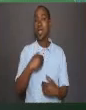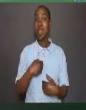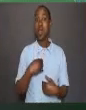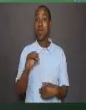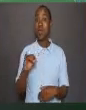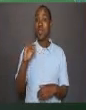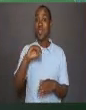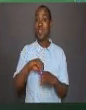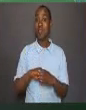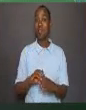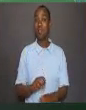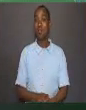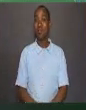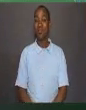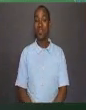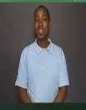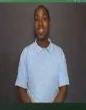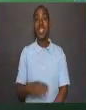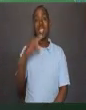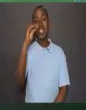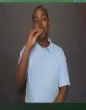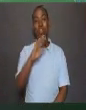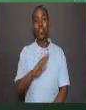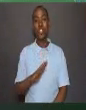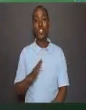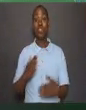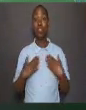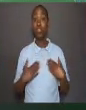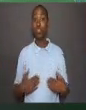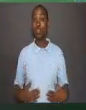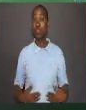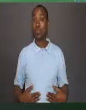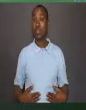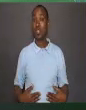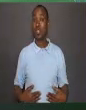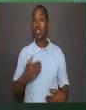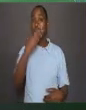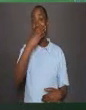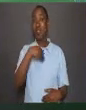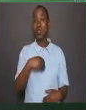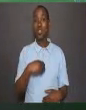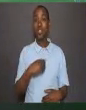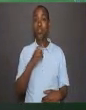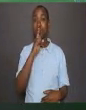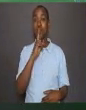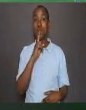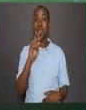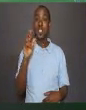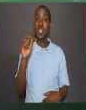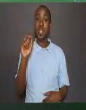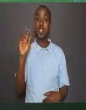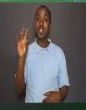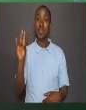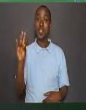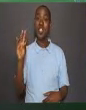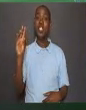The human body temperature is normally 37 degrees